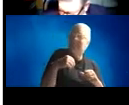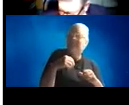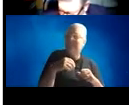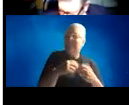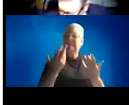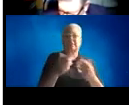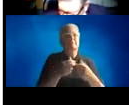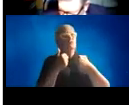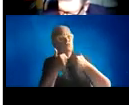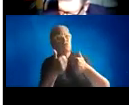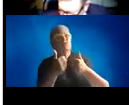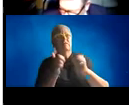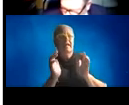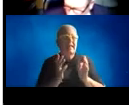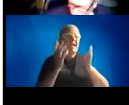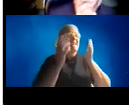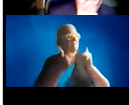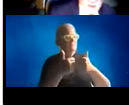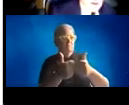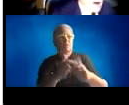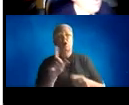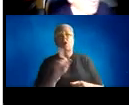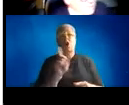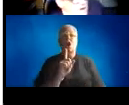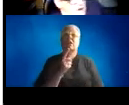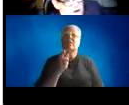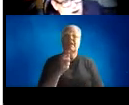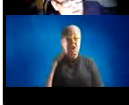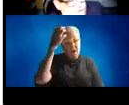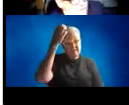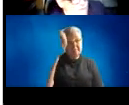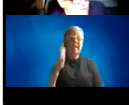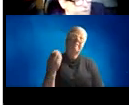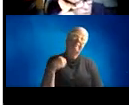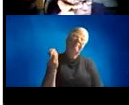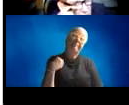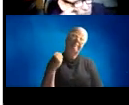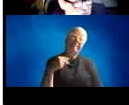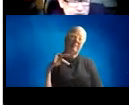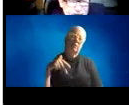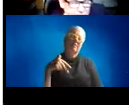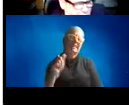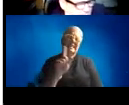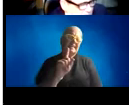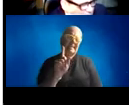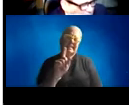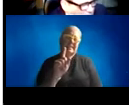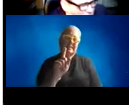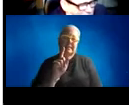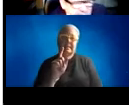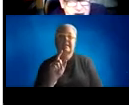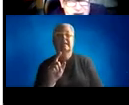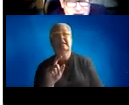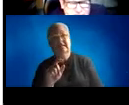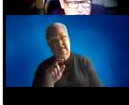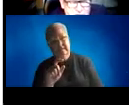living as opposed to just being on welfare, which is what we're pretty, so that's a general point, because